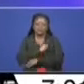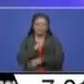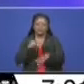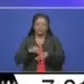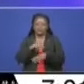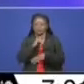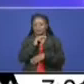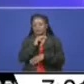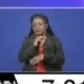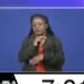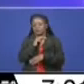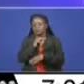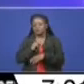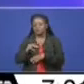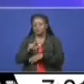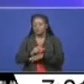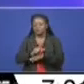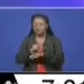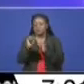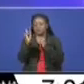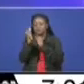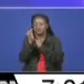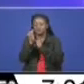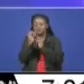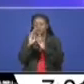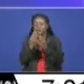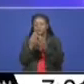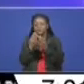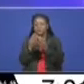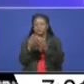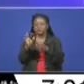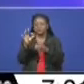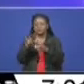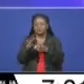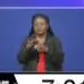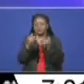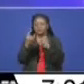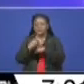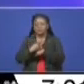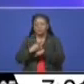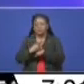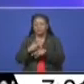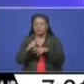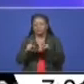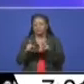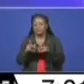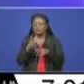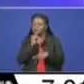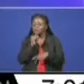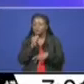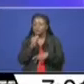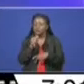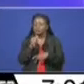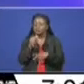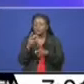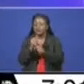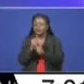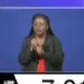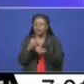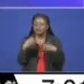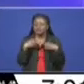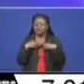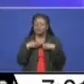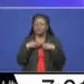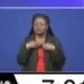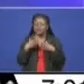National Insurance Board taking to the polls today, even though they will not receive a strike certificate, as the poll they conducted was